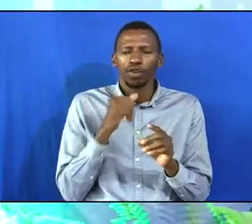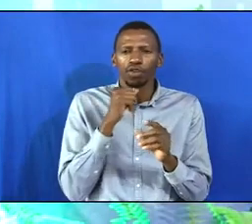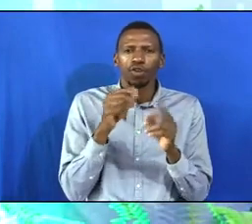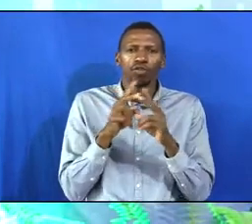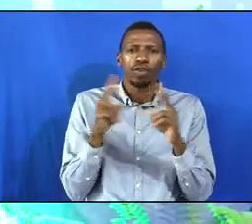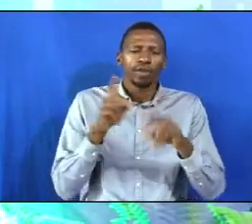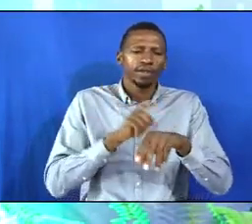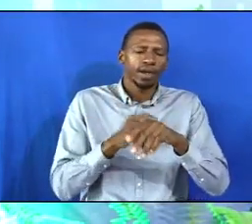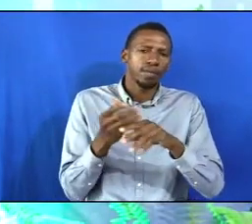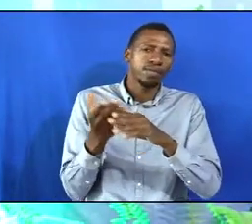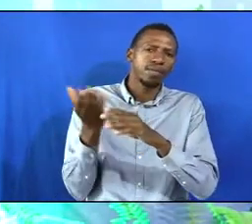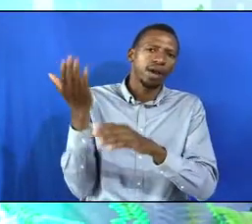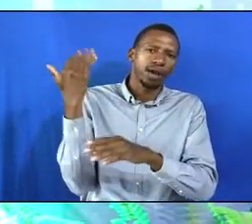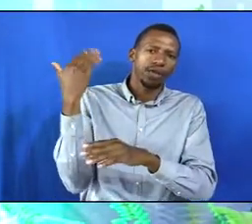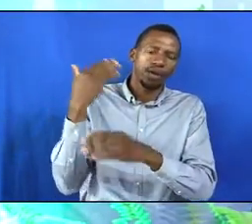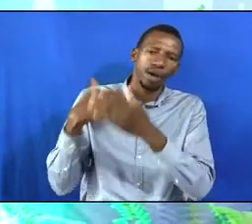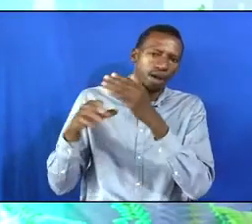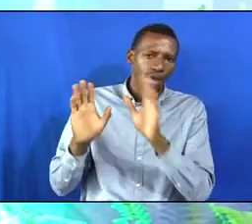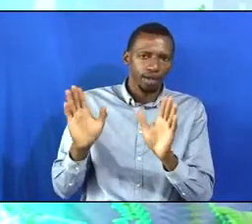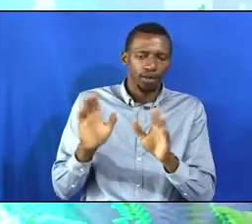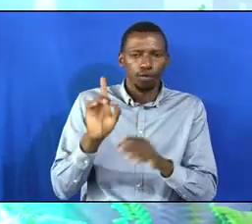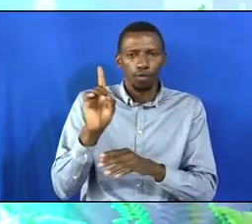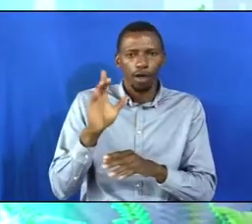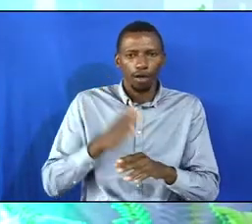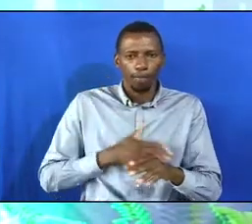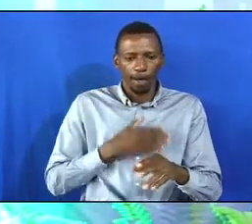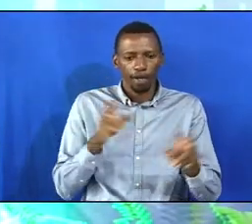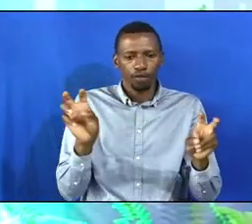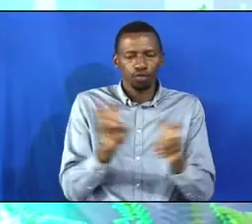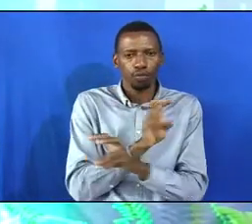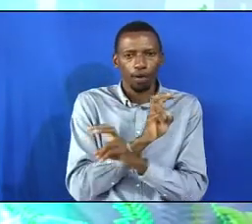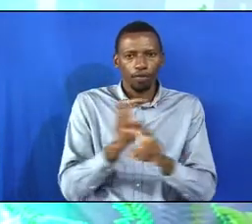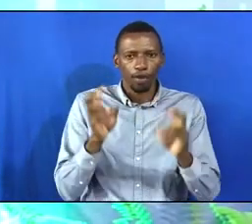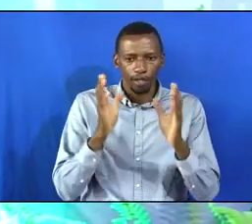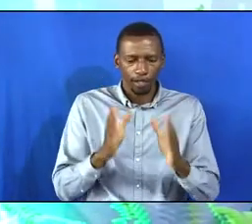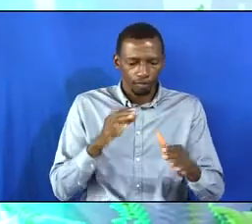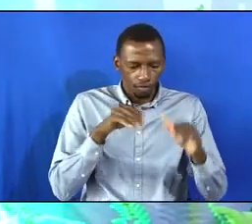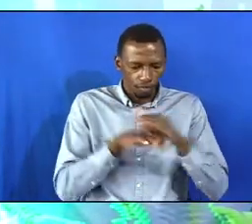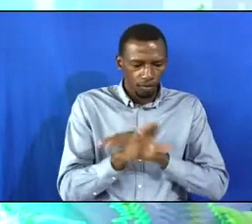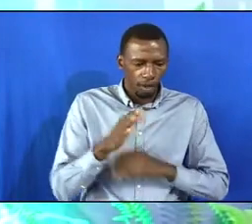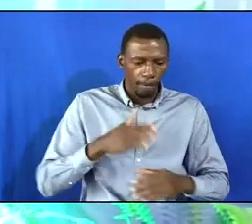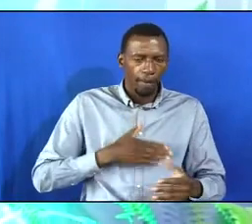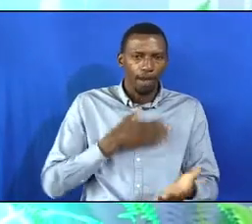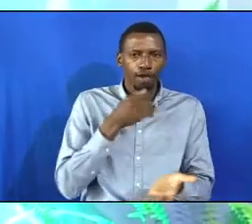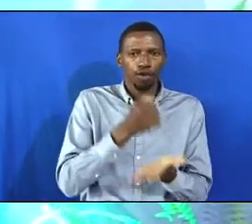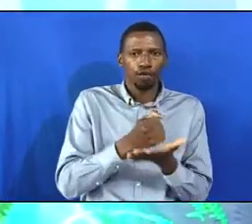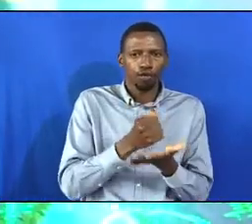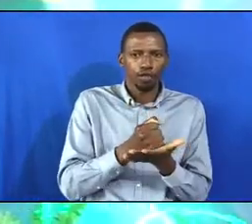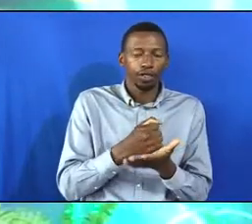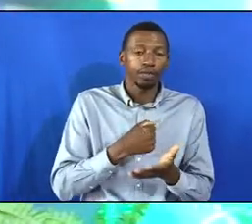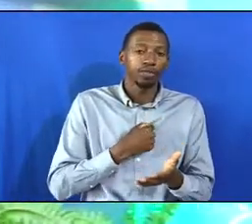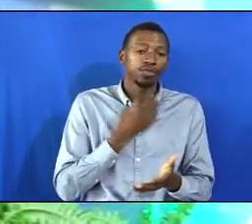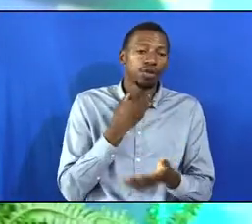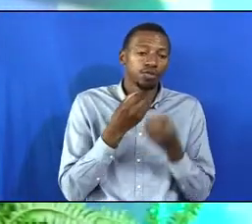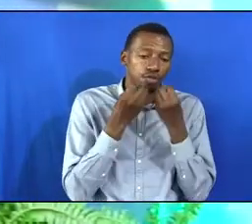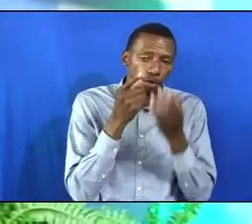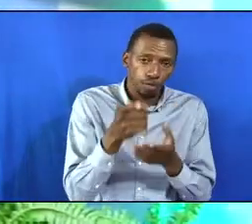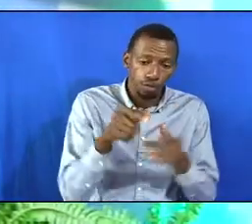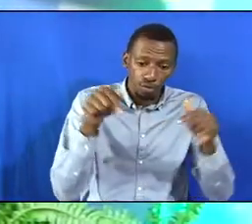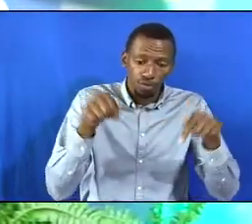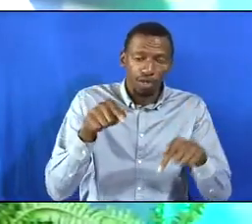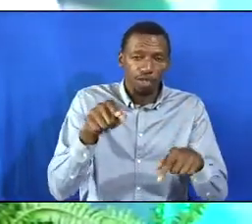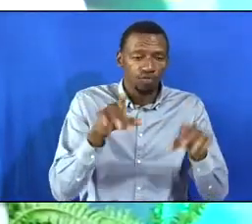not too long ago, one of my supervisors walked to my office and told me, just to let you know, you're getting fired